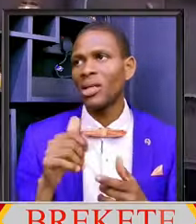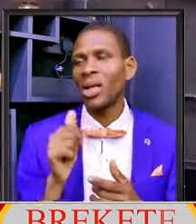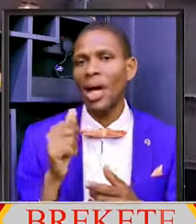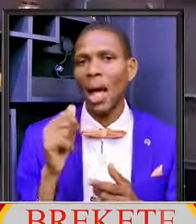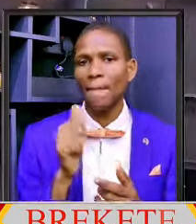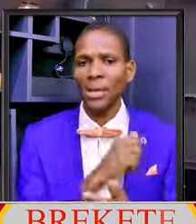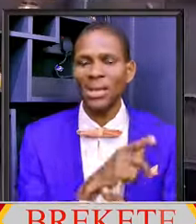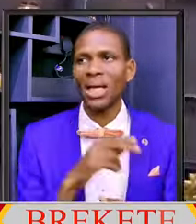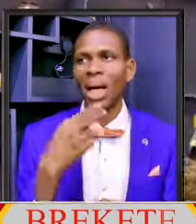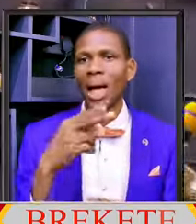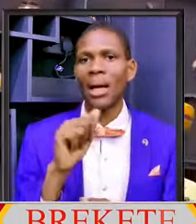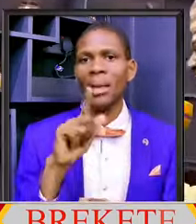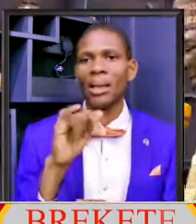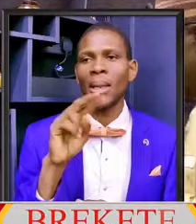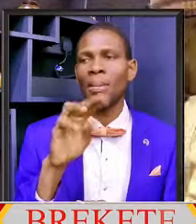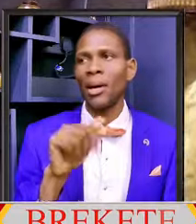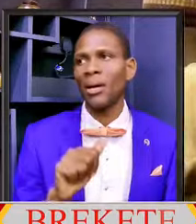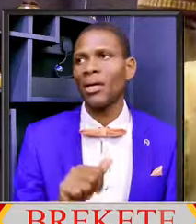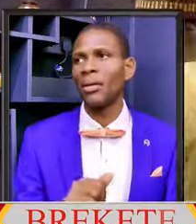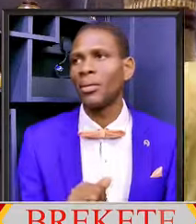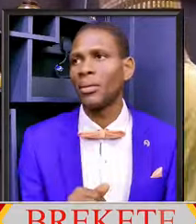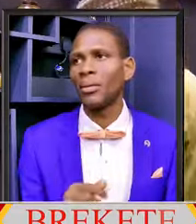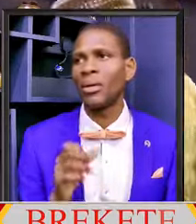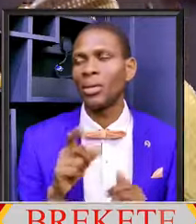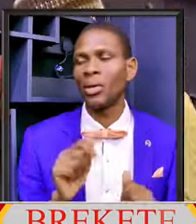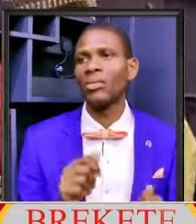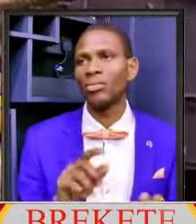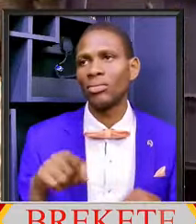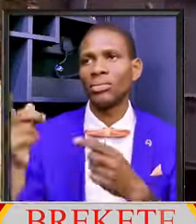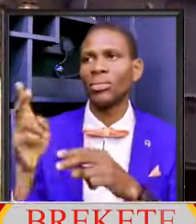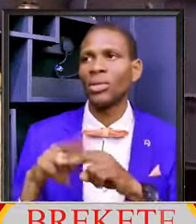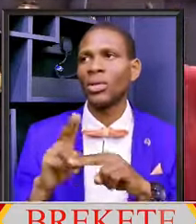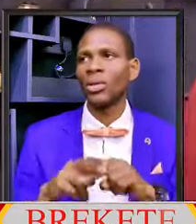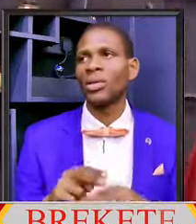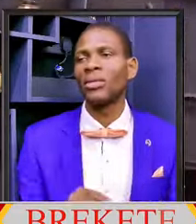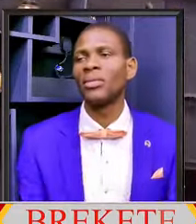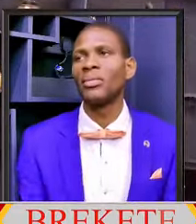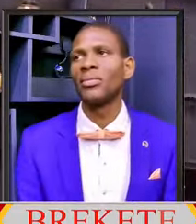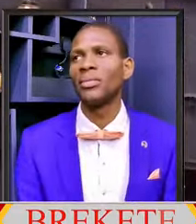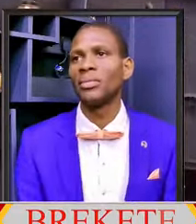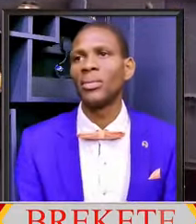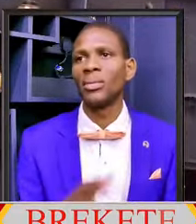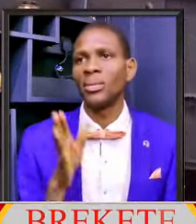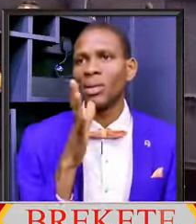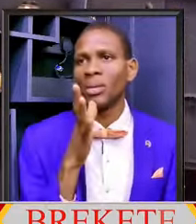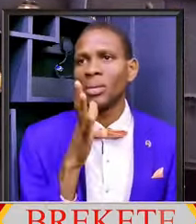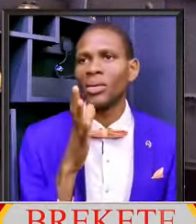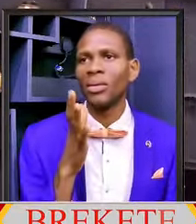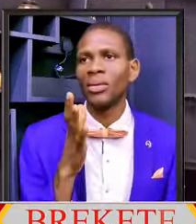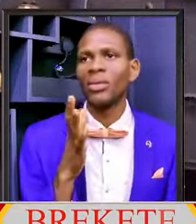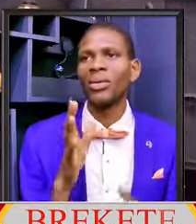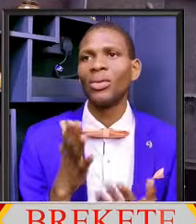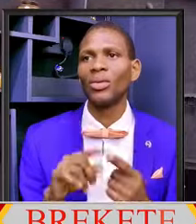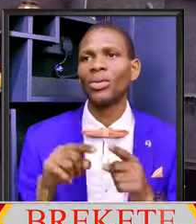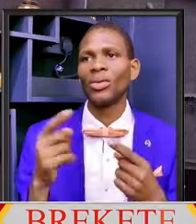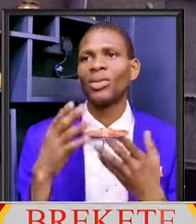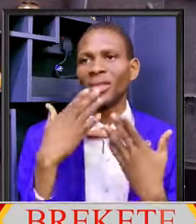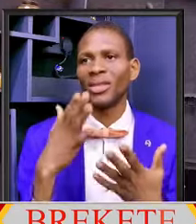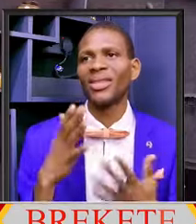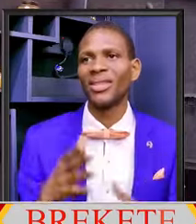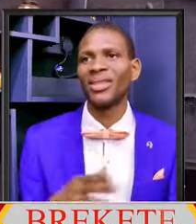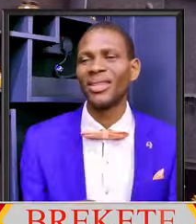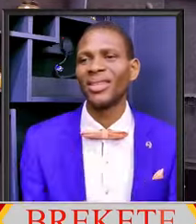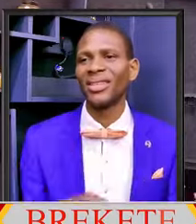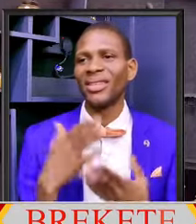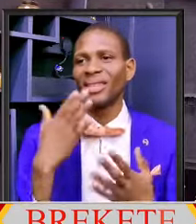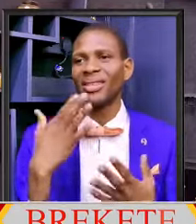Halima. Thank you. You can go back to your seat. Mommy, you won't go? Okay, thank you. Let's